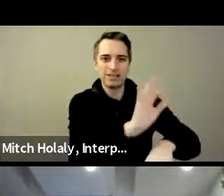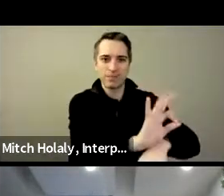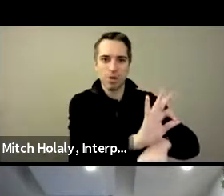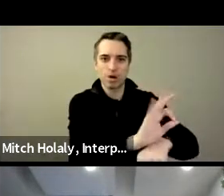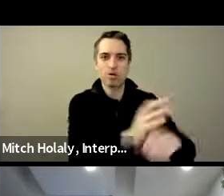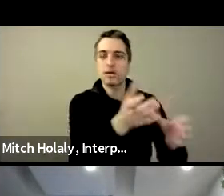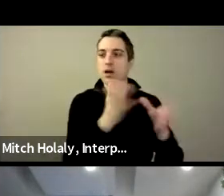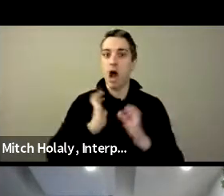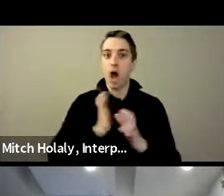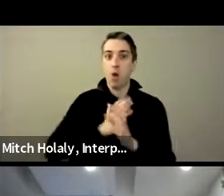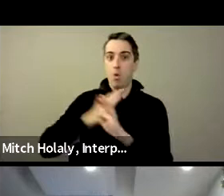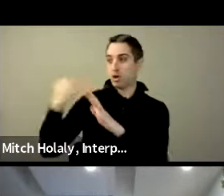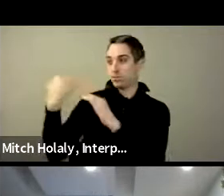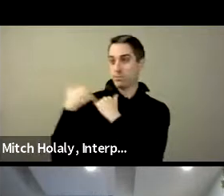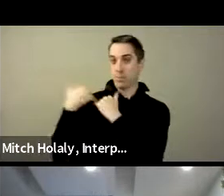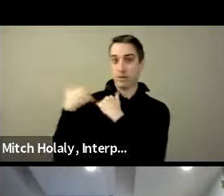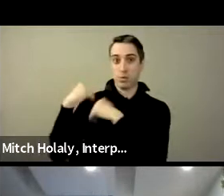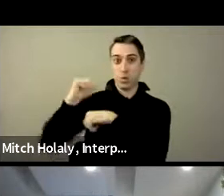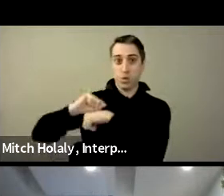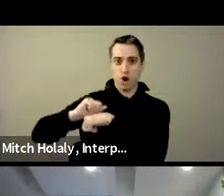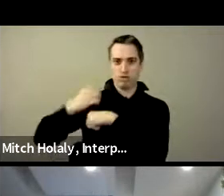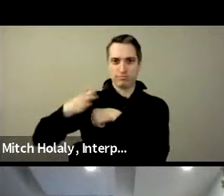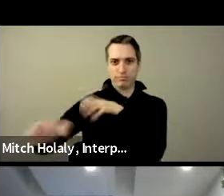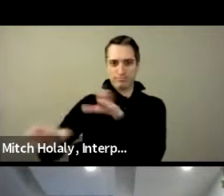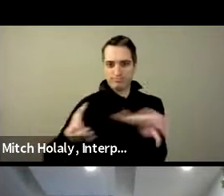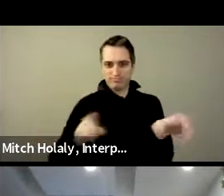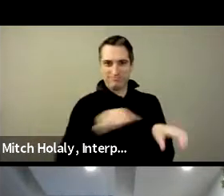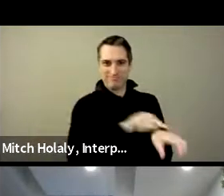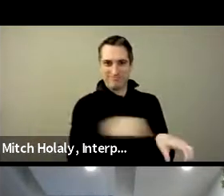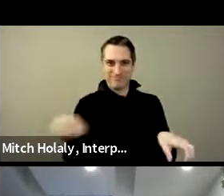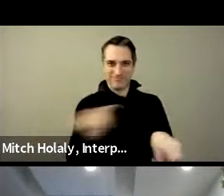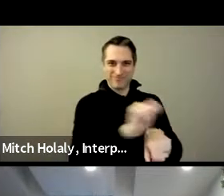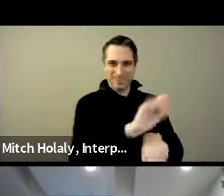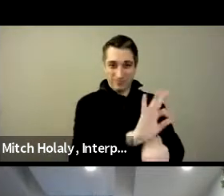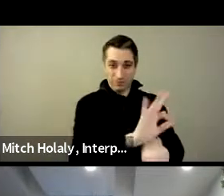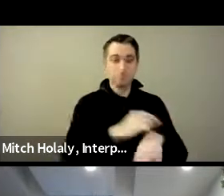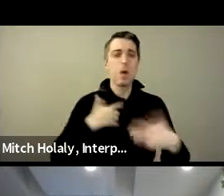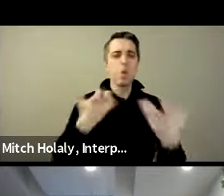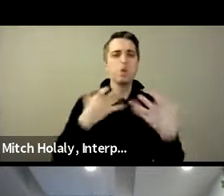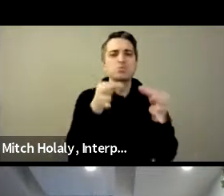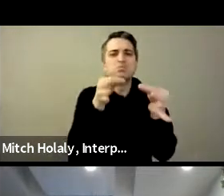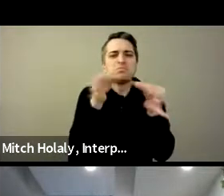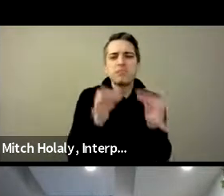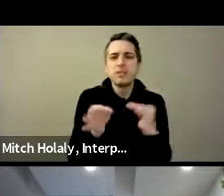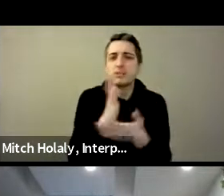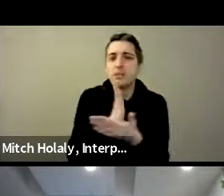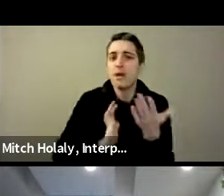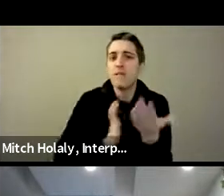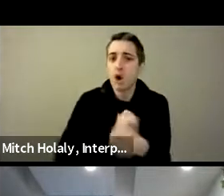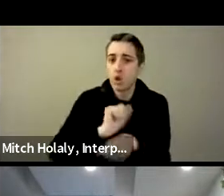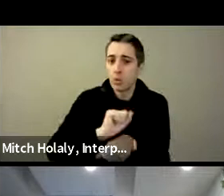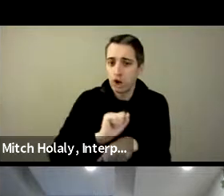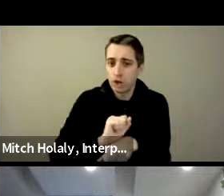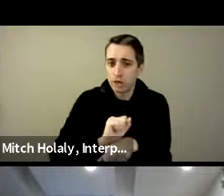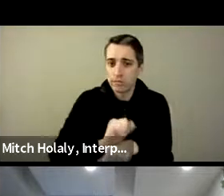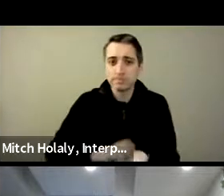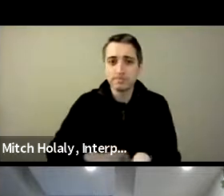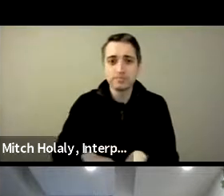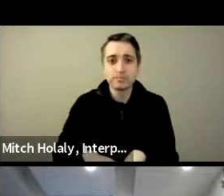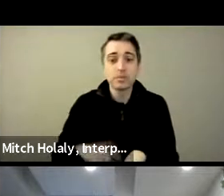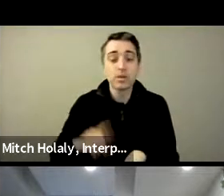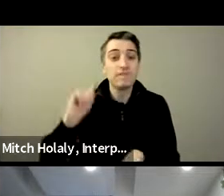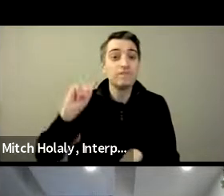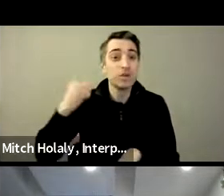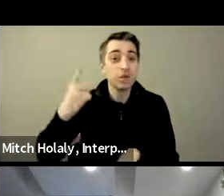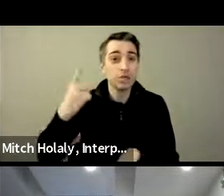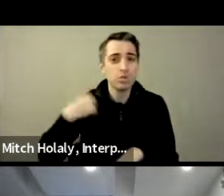do. So I'm gonna break down a little bit of some of the work that we've been currently doing. SIG1's job is to collaborate